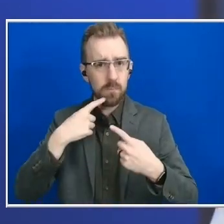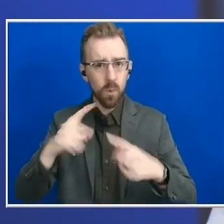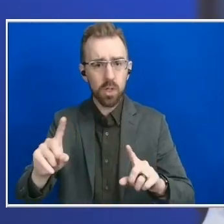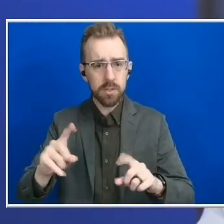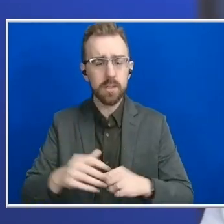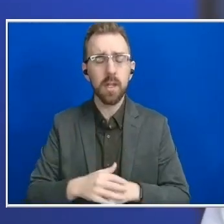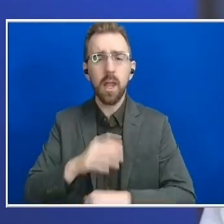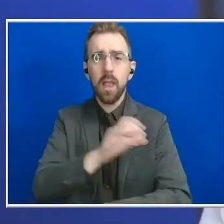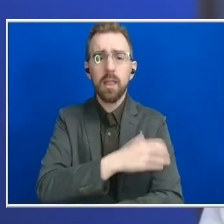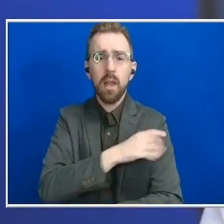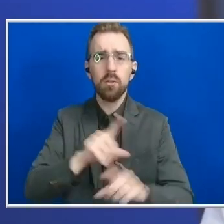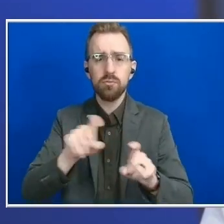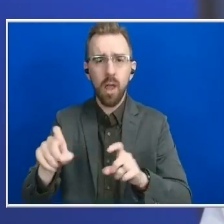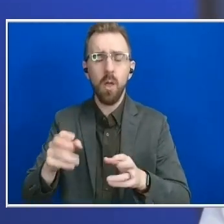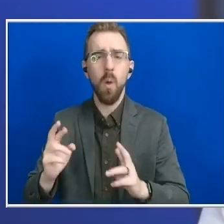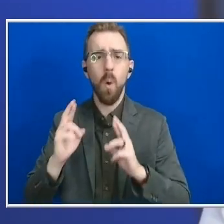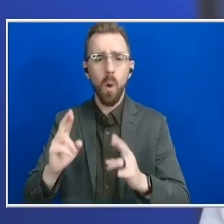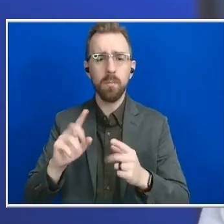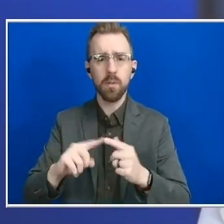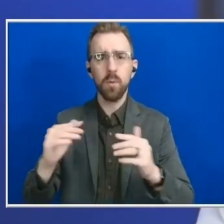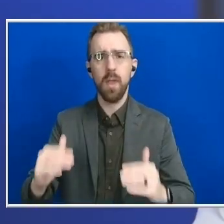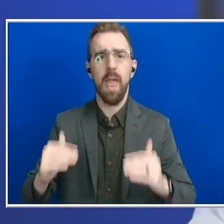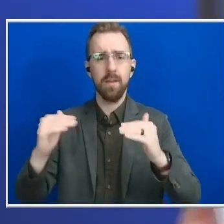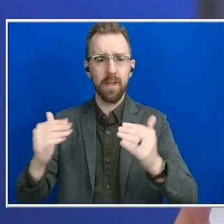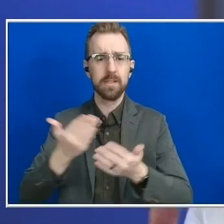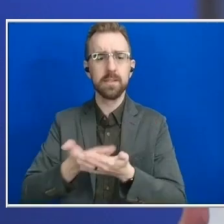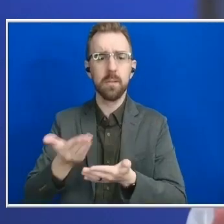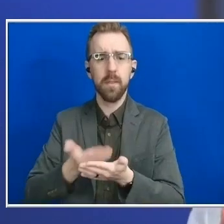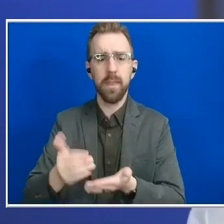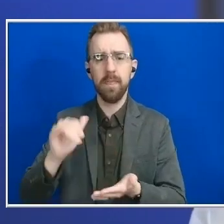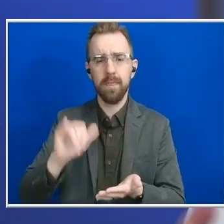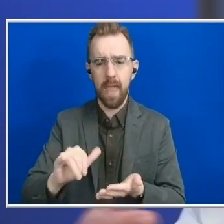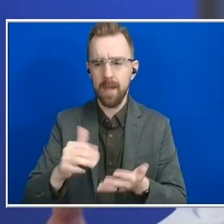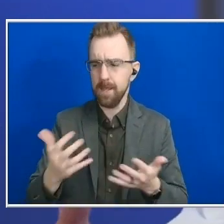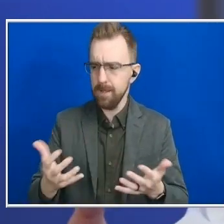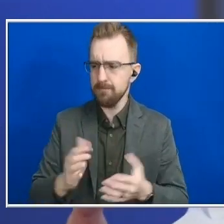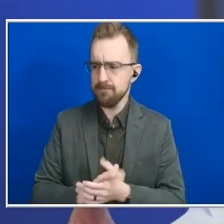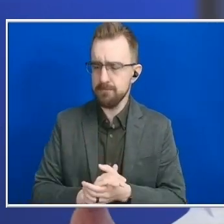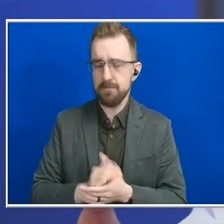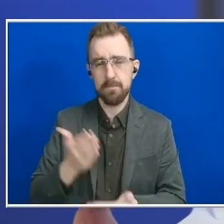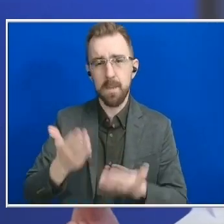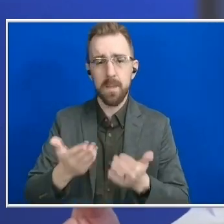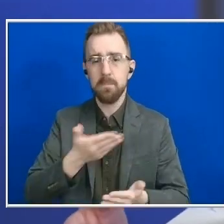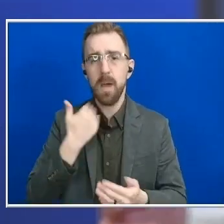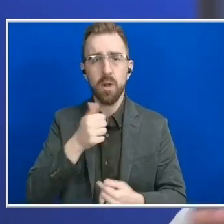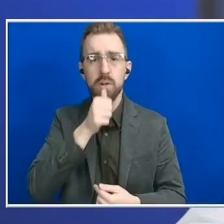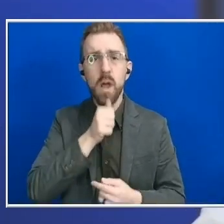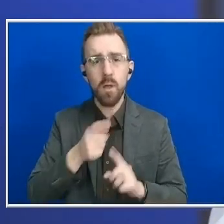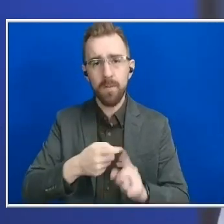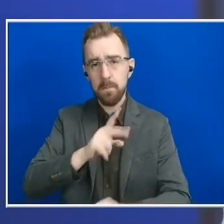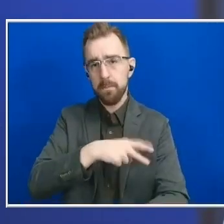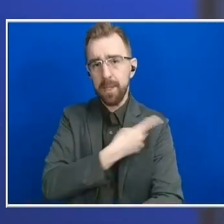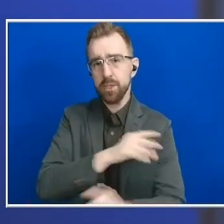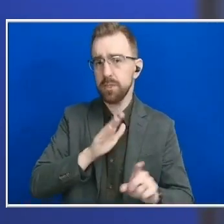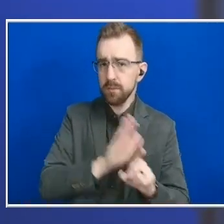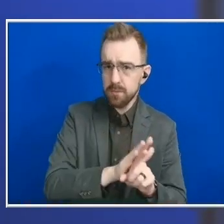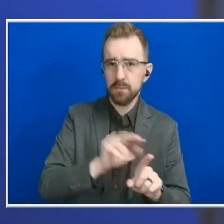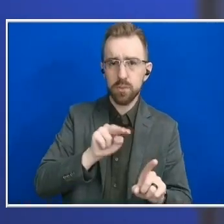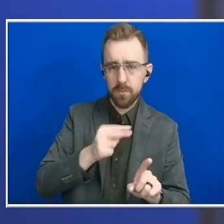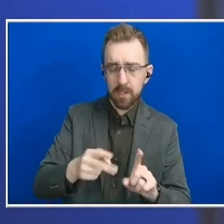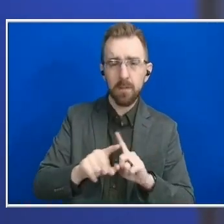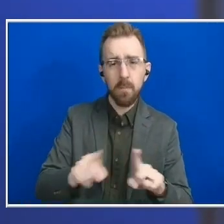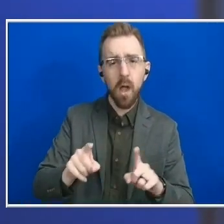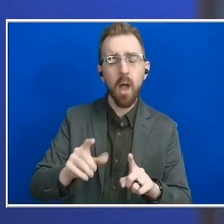hoping to advance something that may be better tolerated from the patient's perspective, but the classic